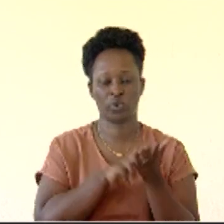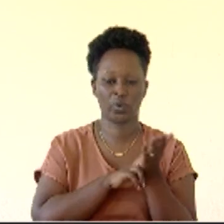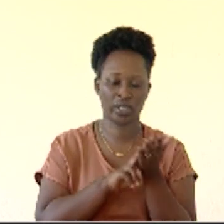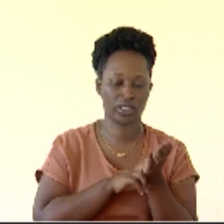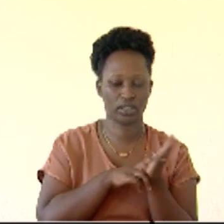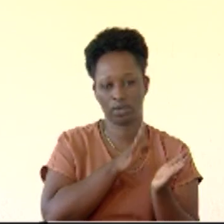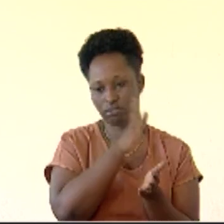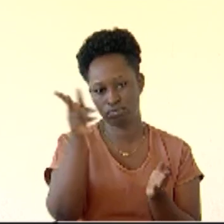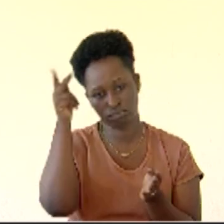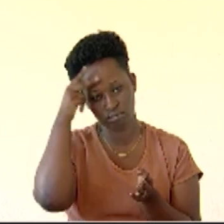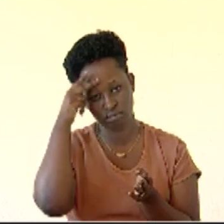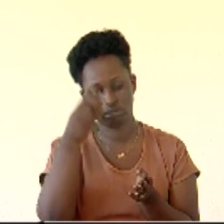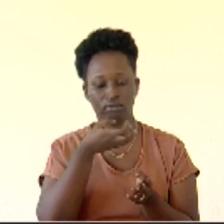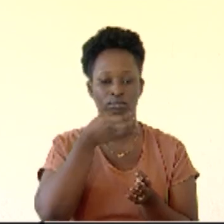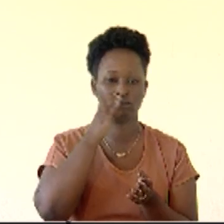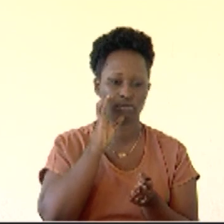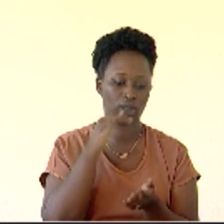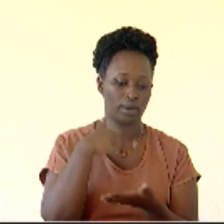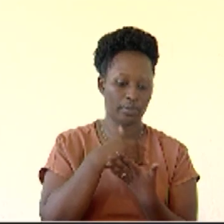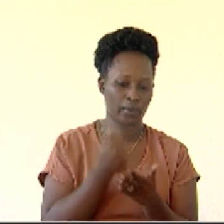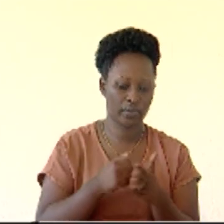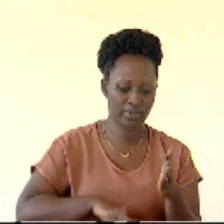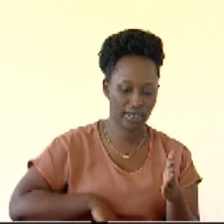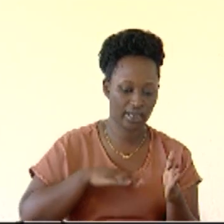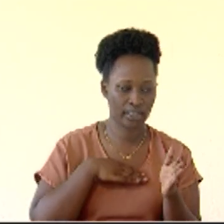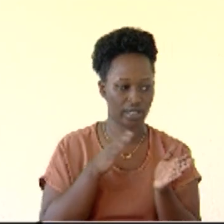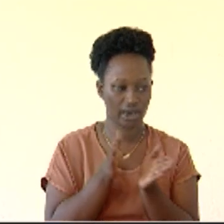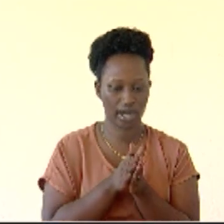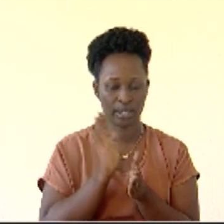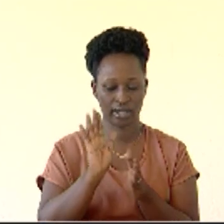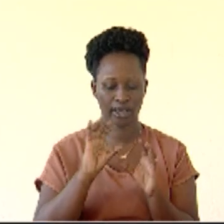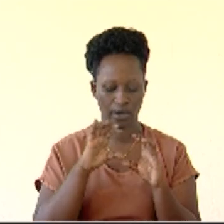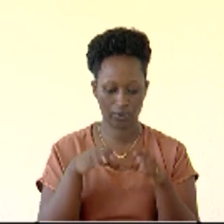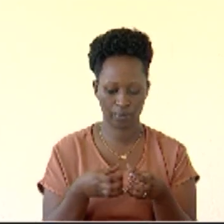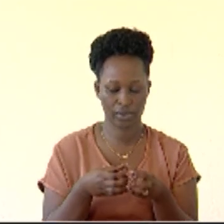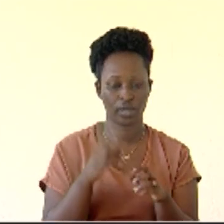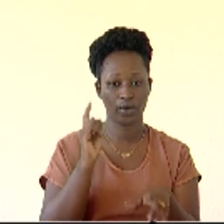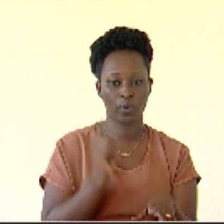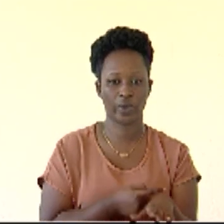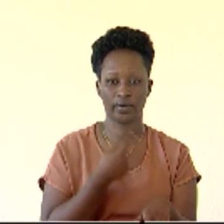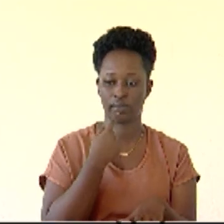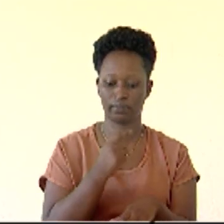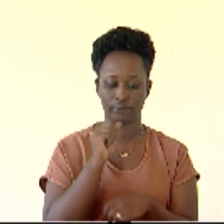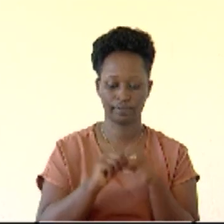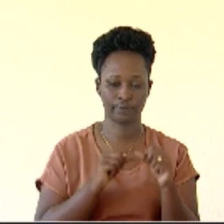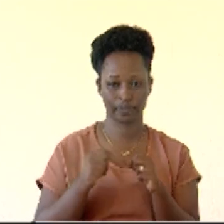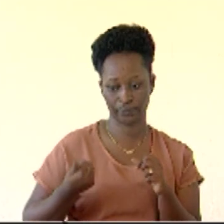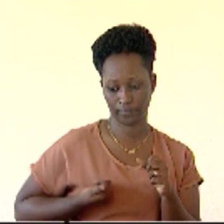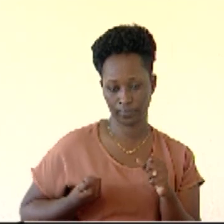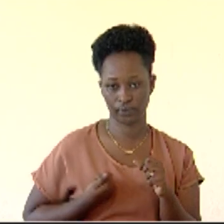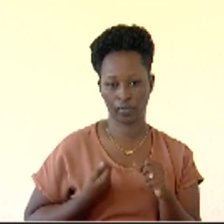alcohol taking because of the age and peer groups. When it comes to girls, we talked about